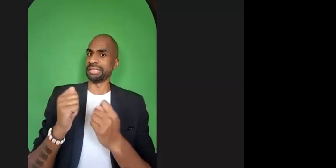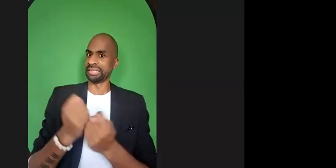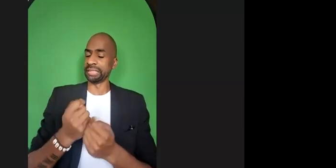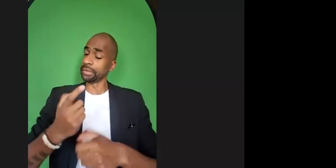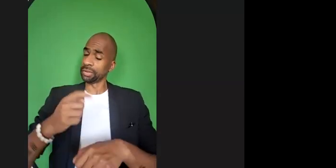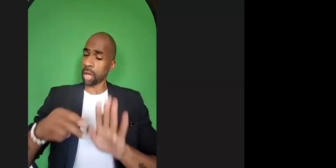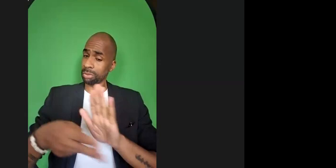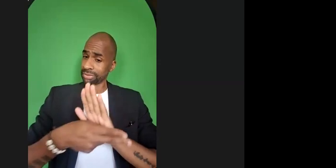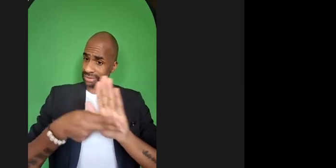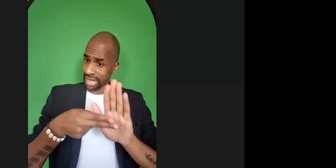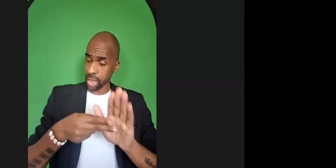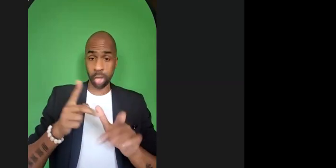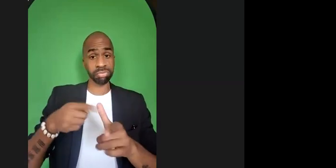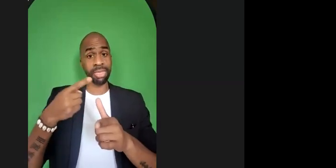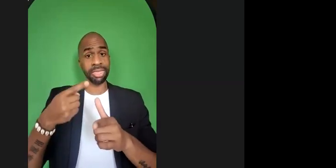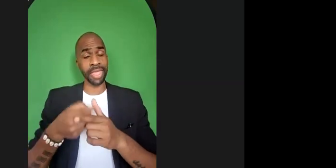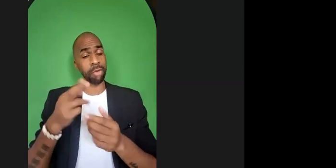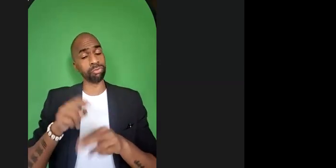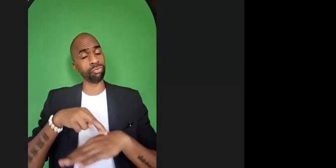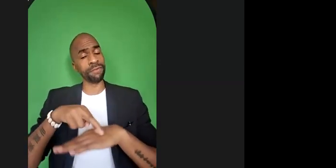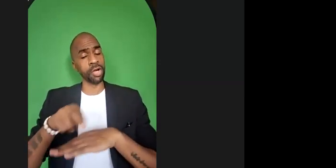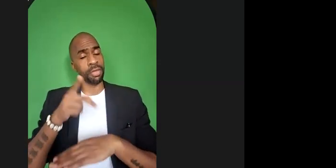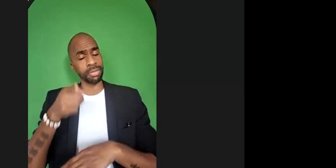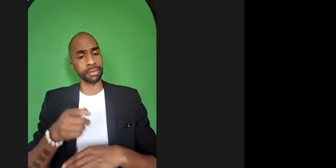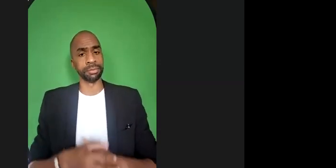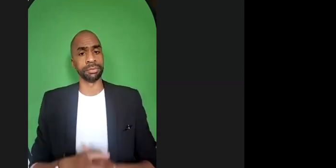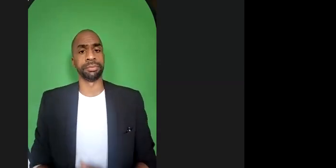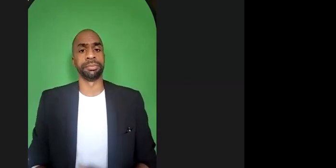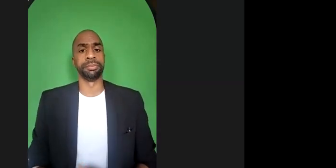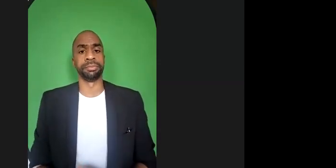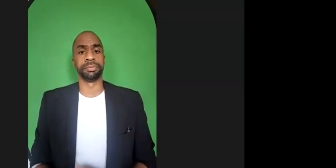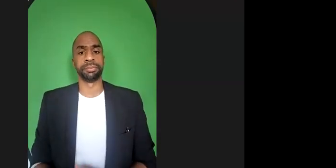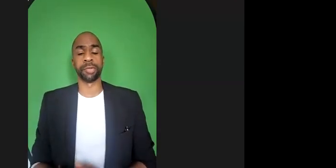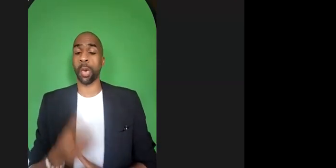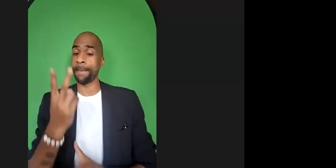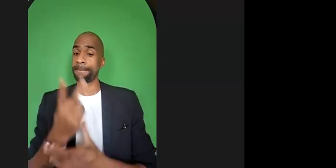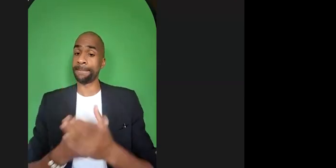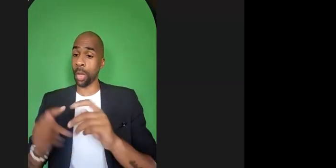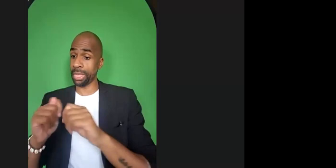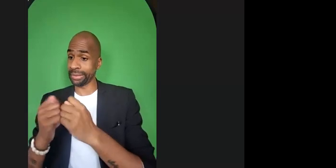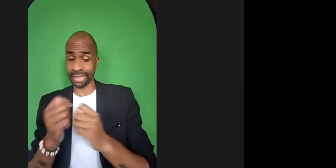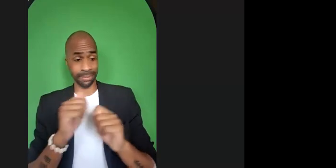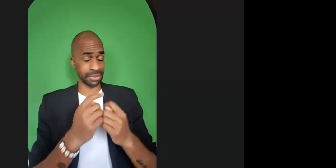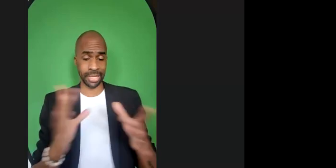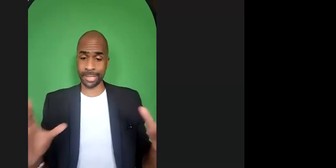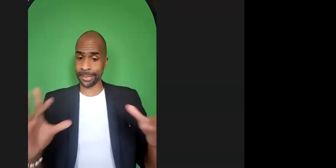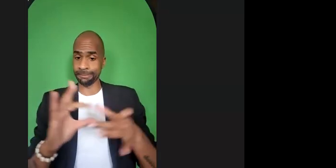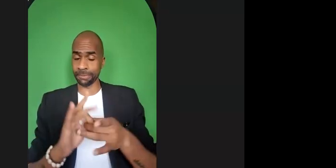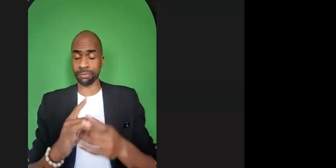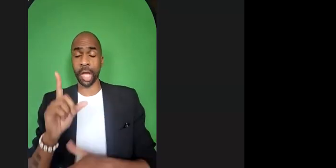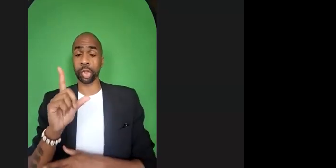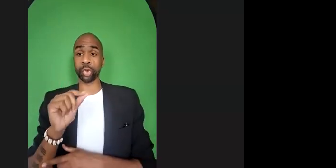diagnosis. The ALS team and our team have been working closely together since 2017. We've developed a